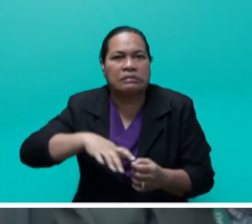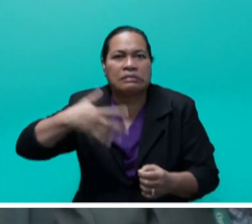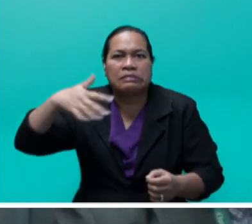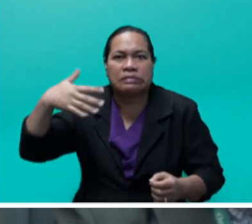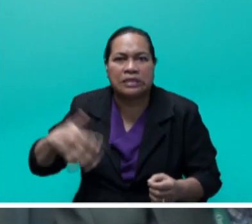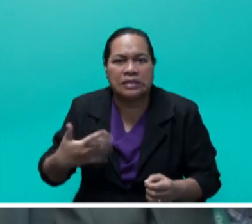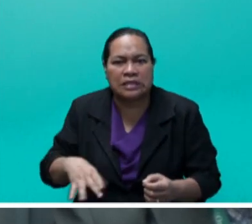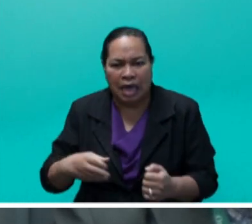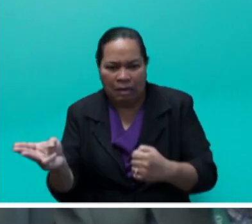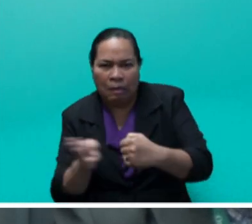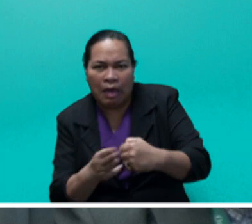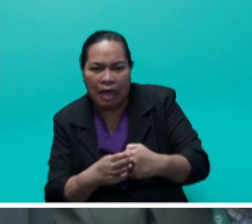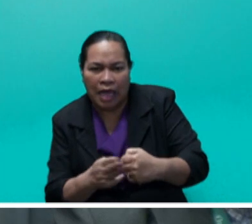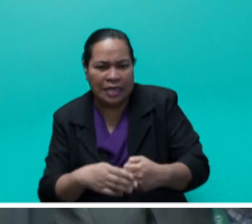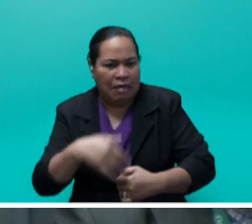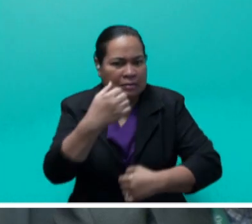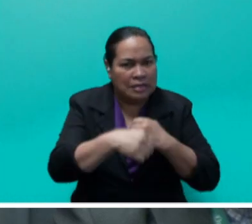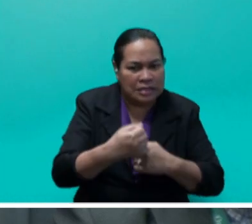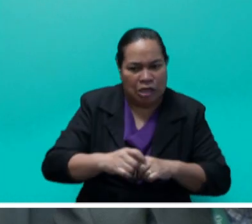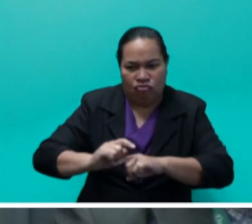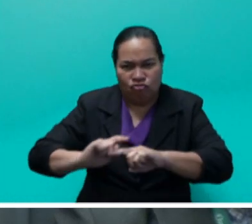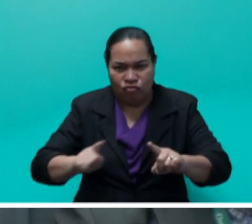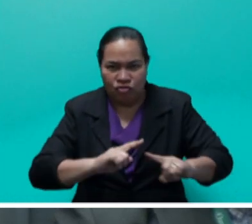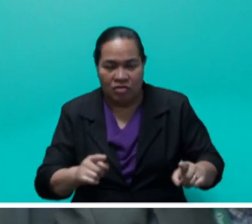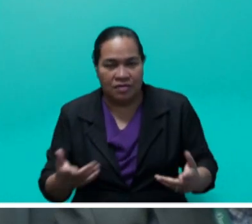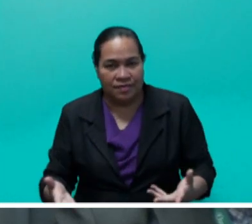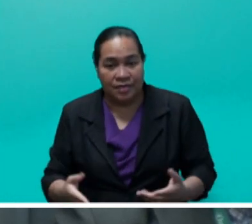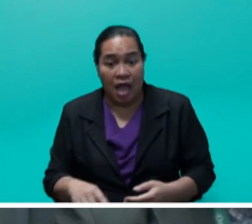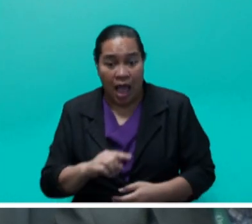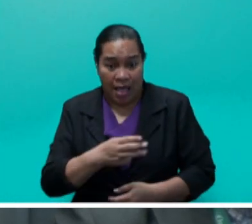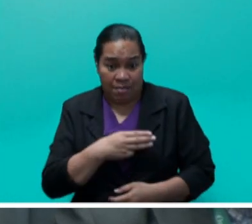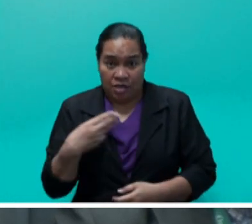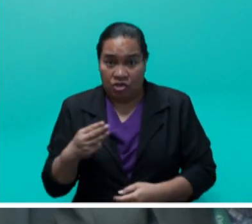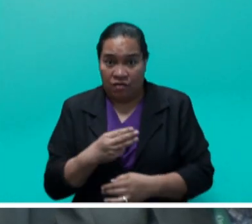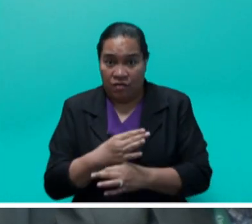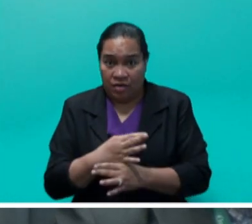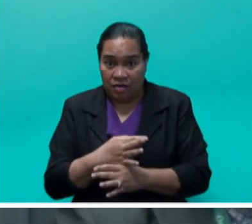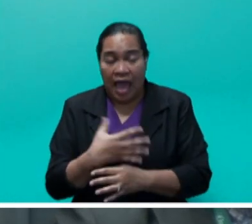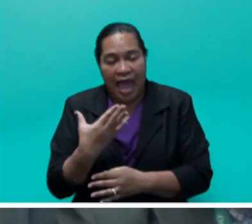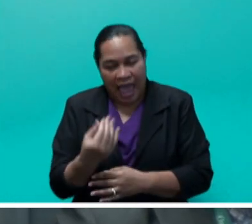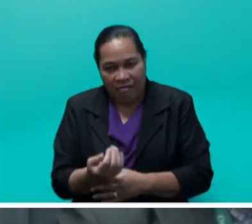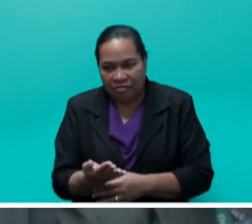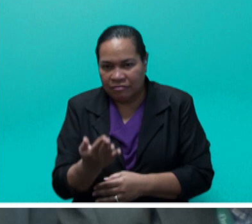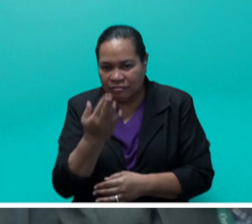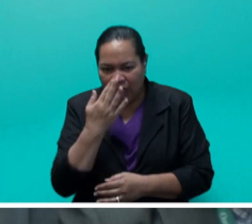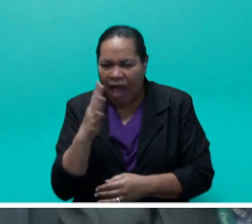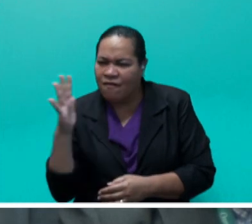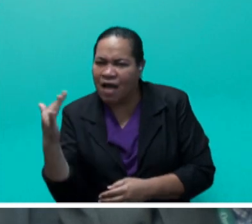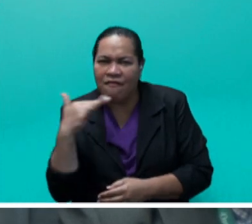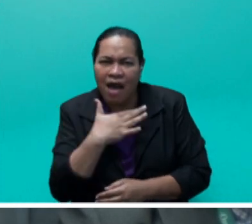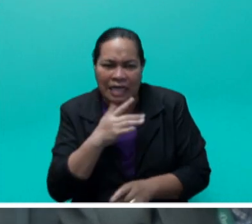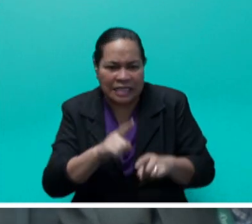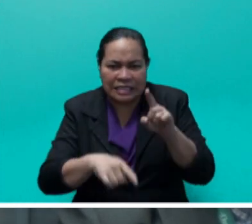construction and maintenance. Mr. Speaker, sir, the Ministry of Fisheries has close to 500 aquaculture farmers